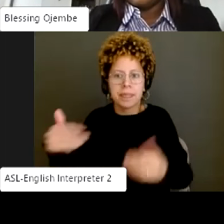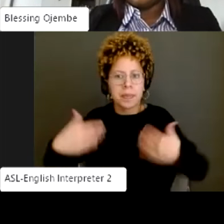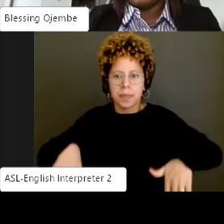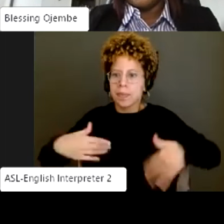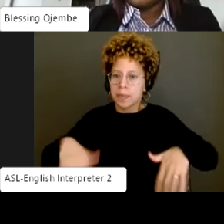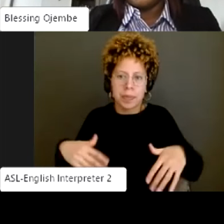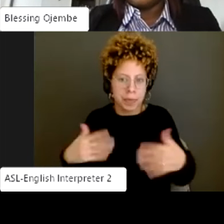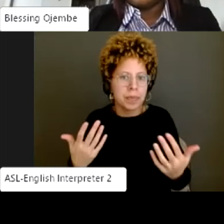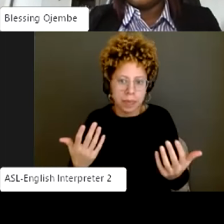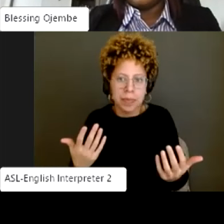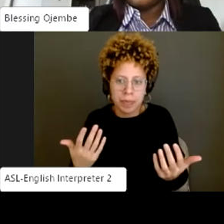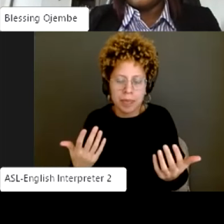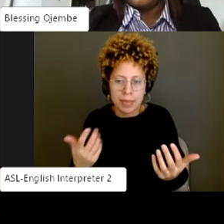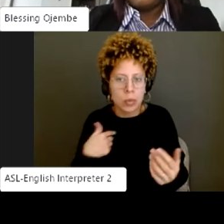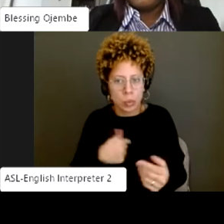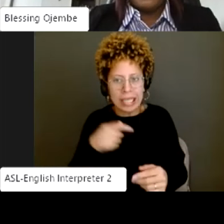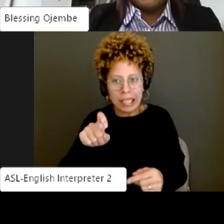that really needs our attention.